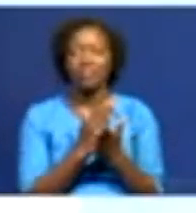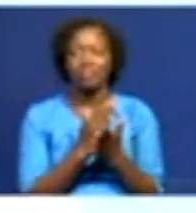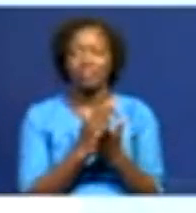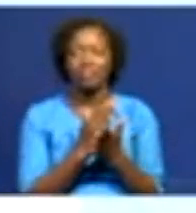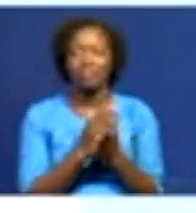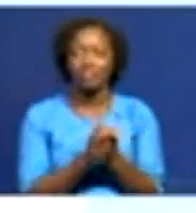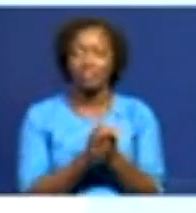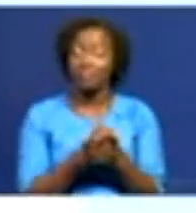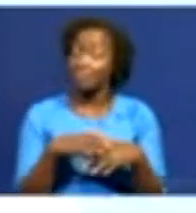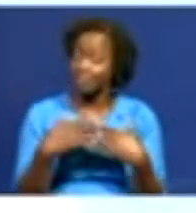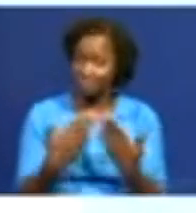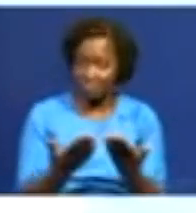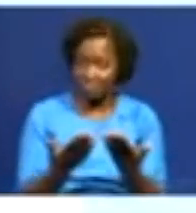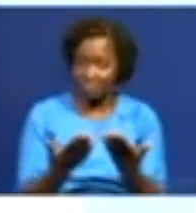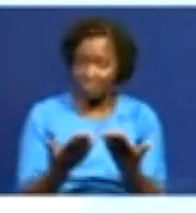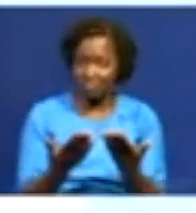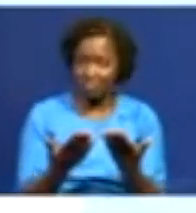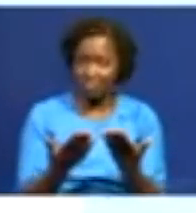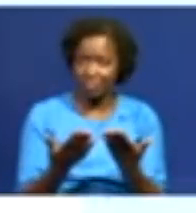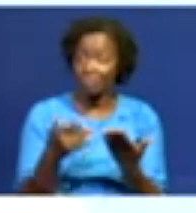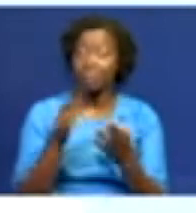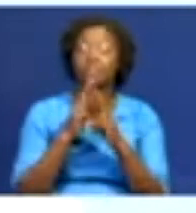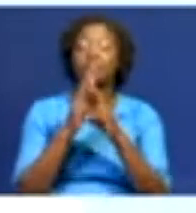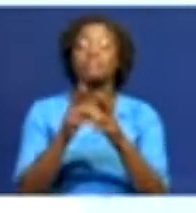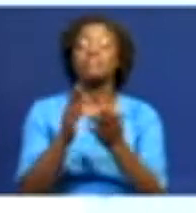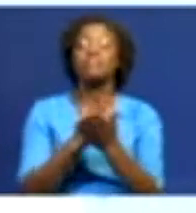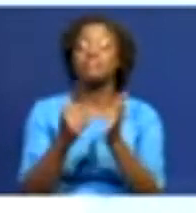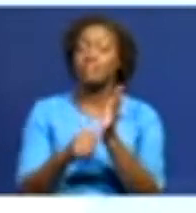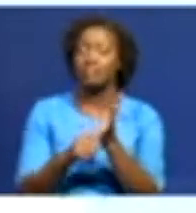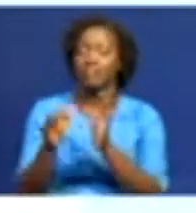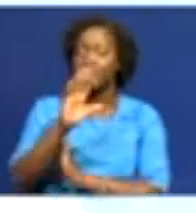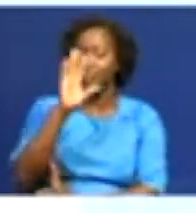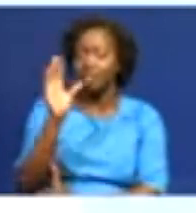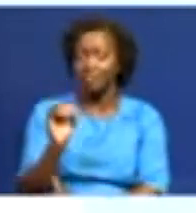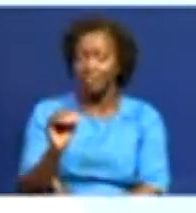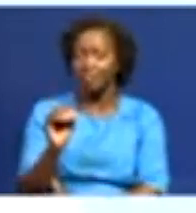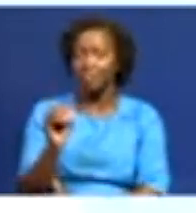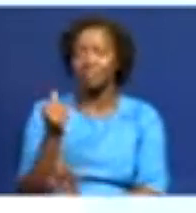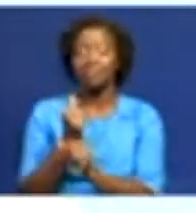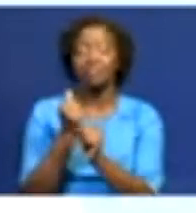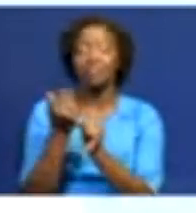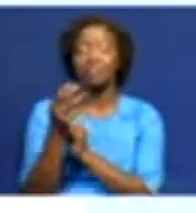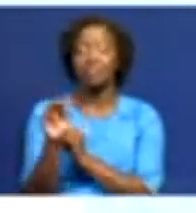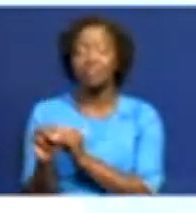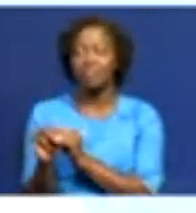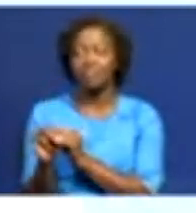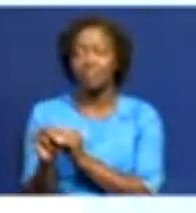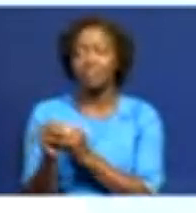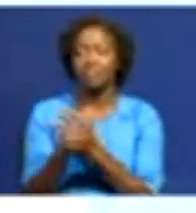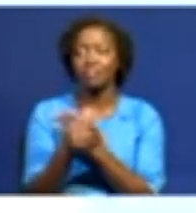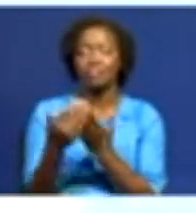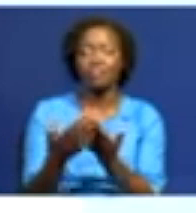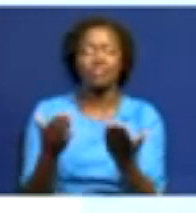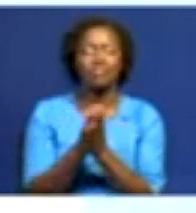Commissioner. How this is response to some of the problems of African farmers by working with them. I think that's another thing that has